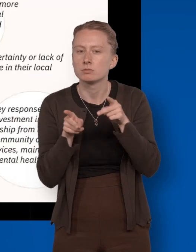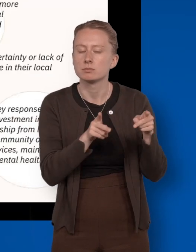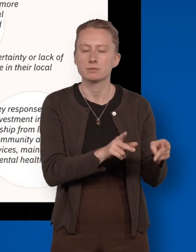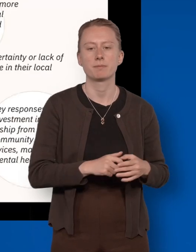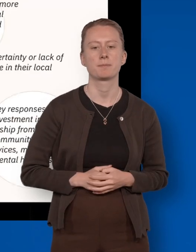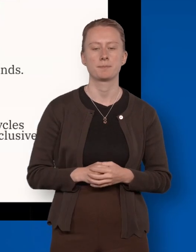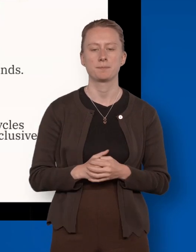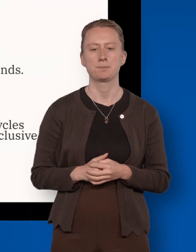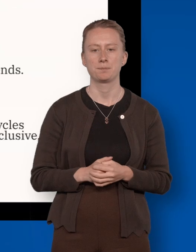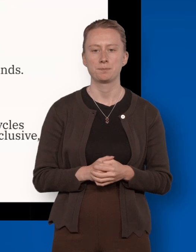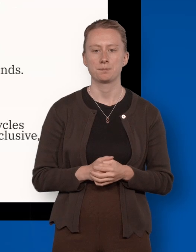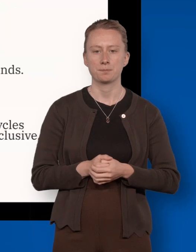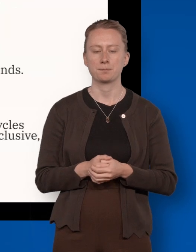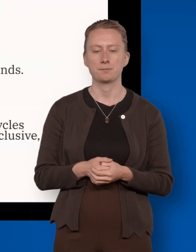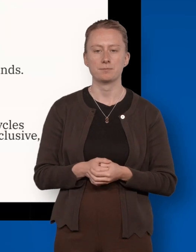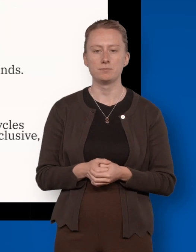Yes.